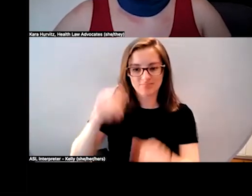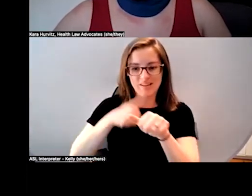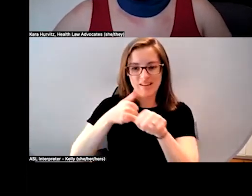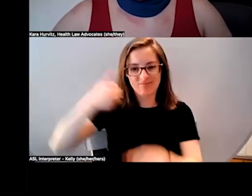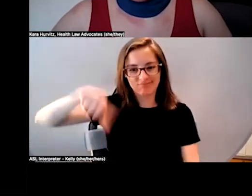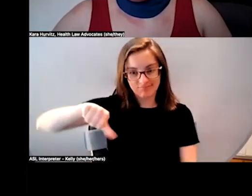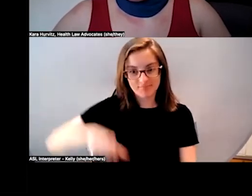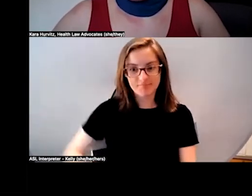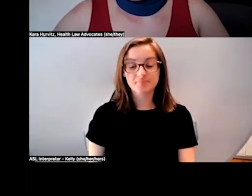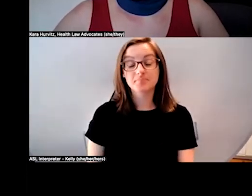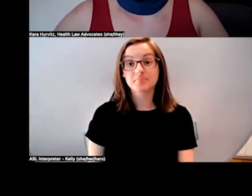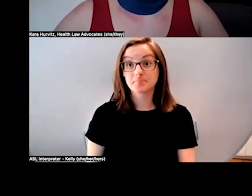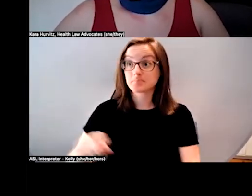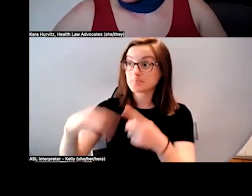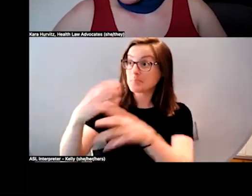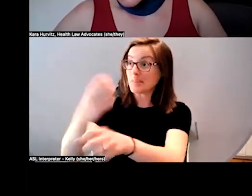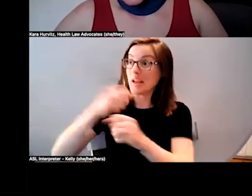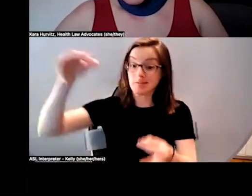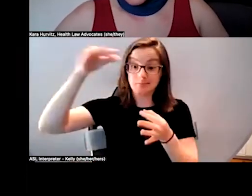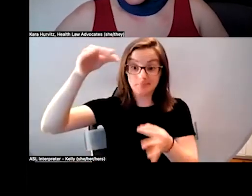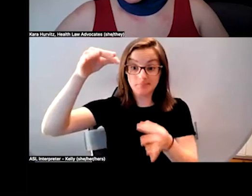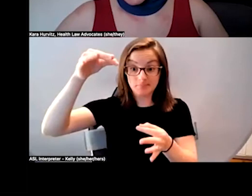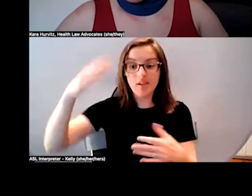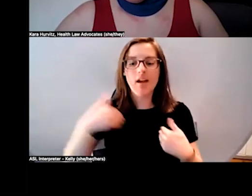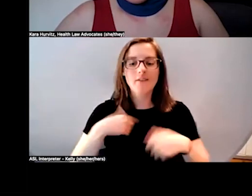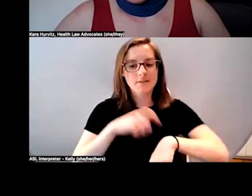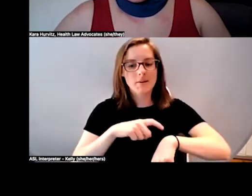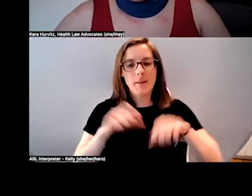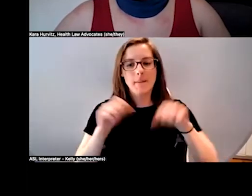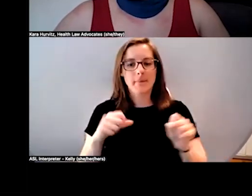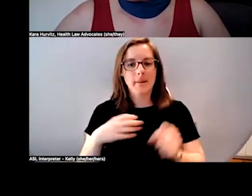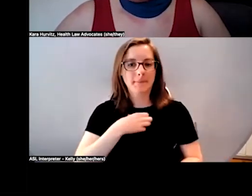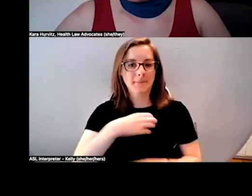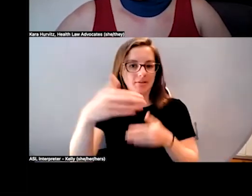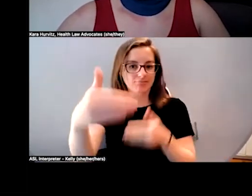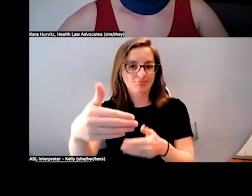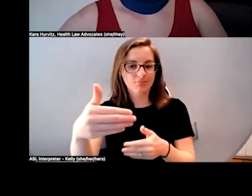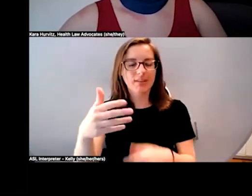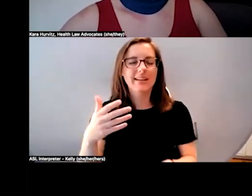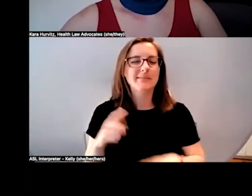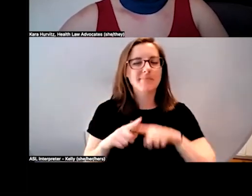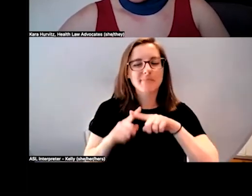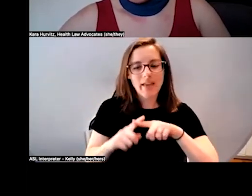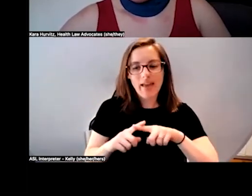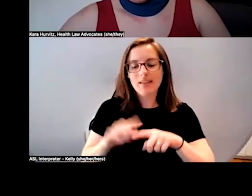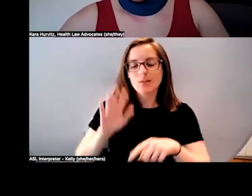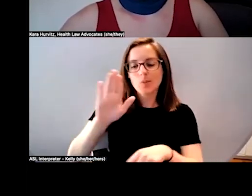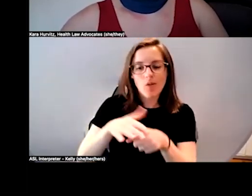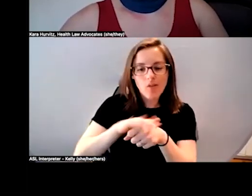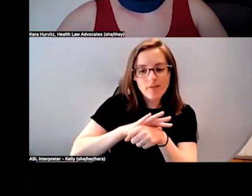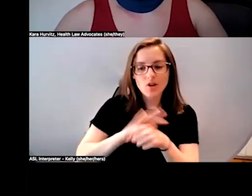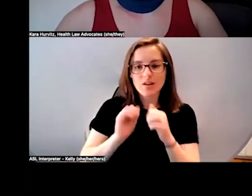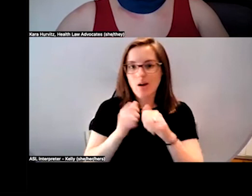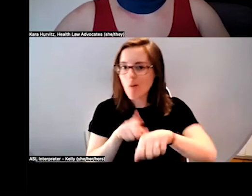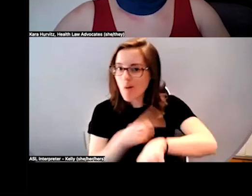you have a window of time in which you can appeal that decision. And that varies based on what type of coverage you have.